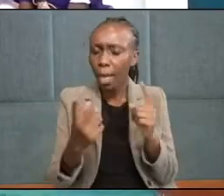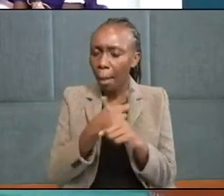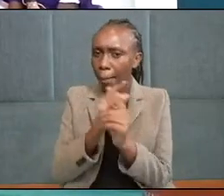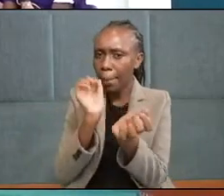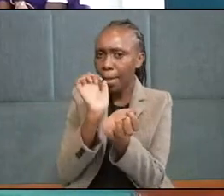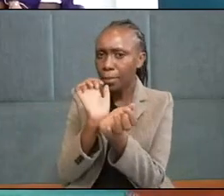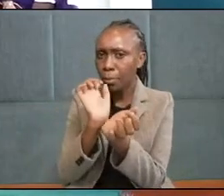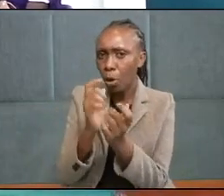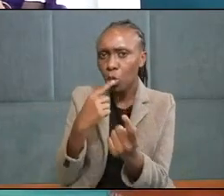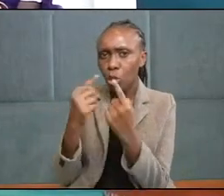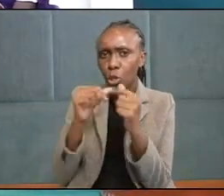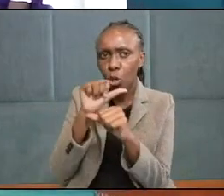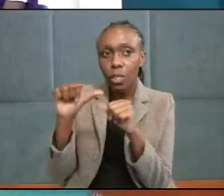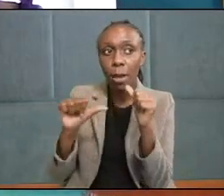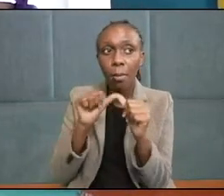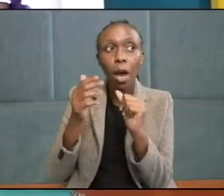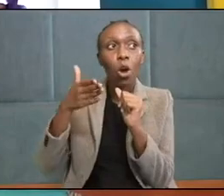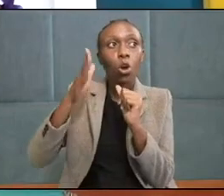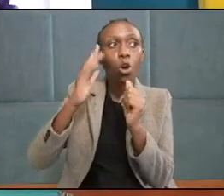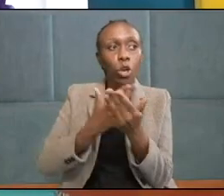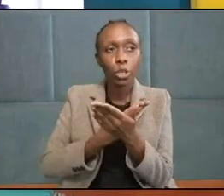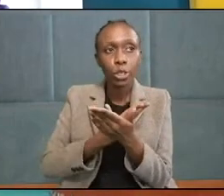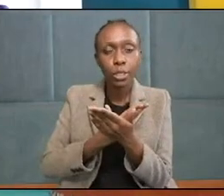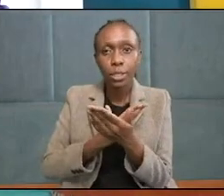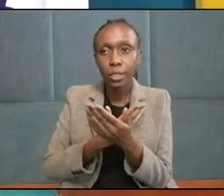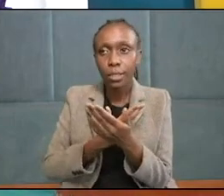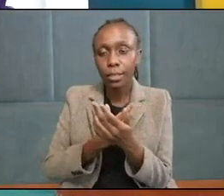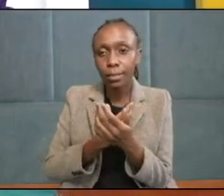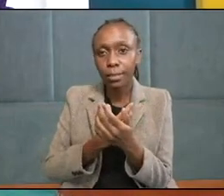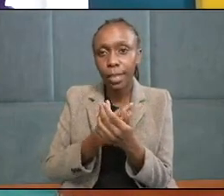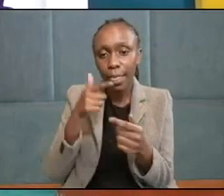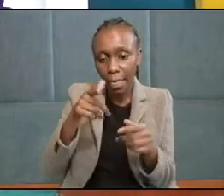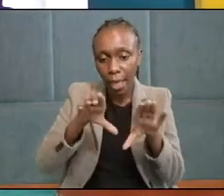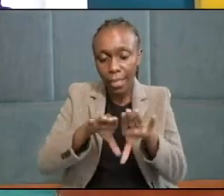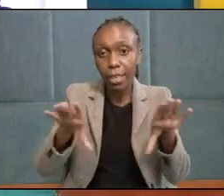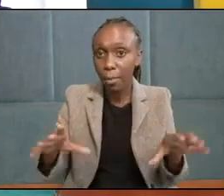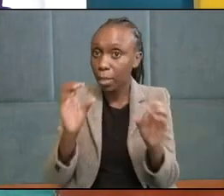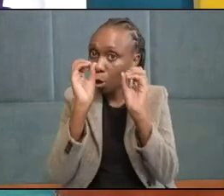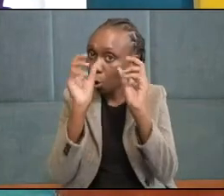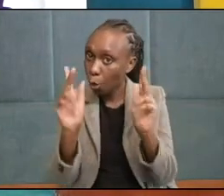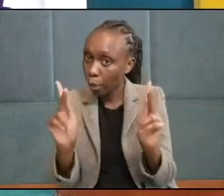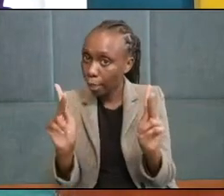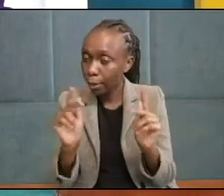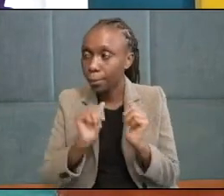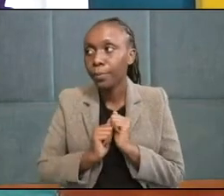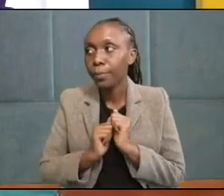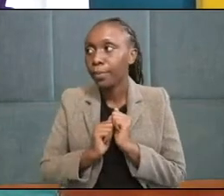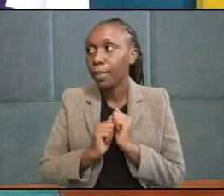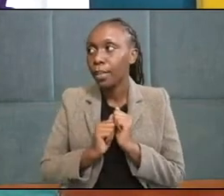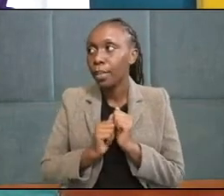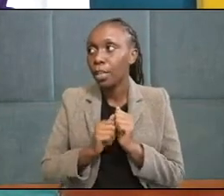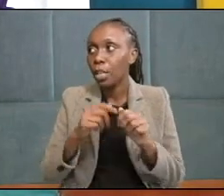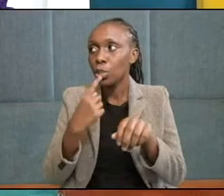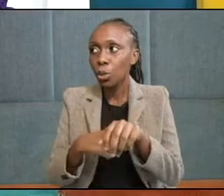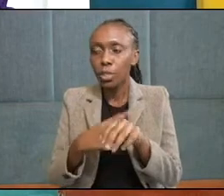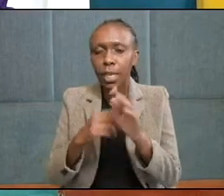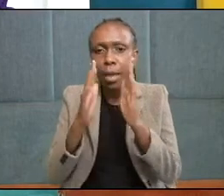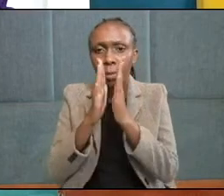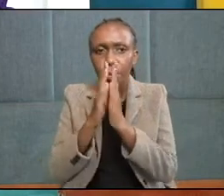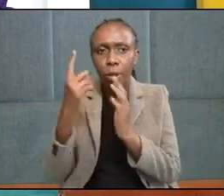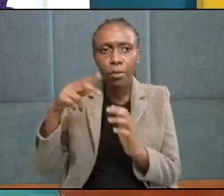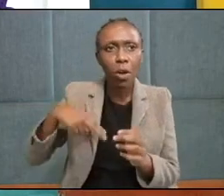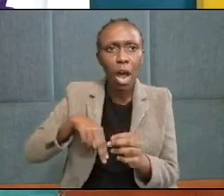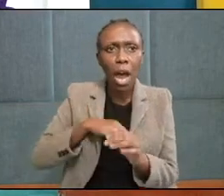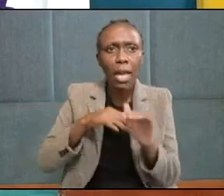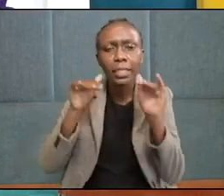talked about God boldly in the marketplace, okay? Okay. So that means, even for us, we don't have